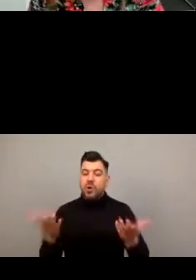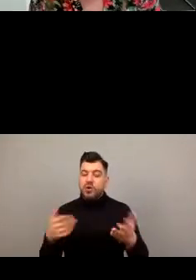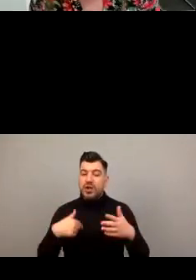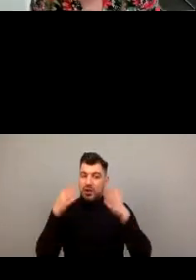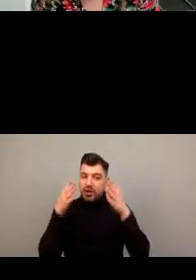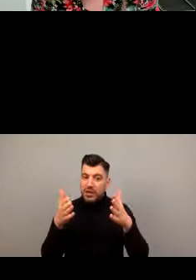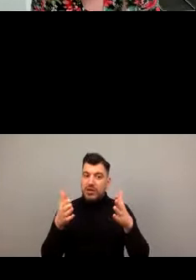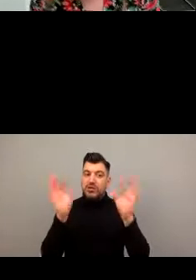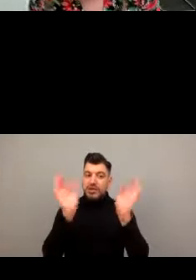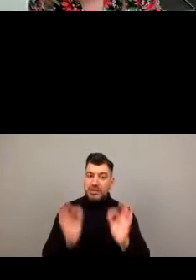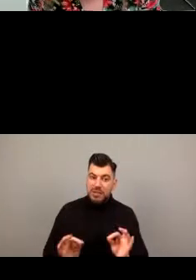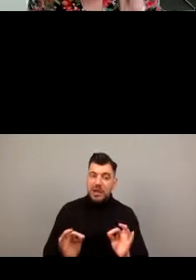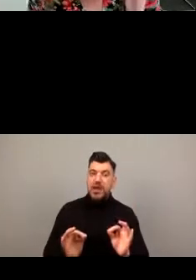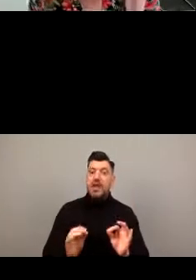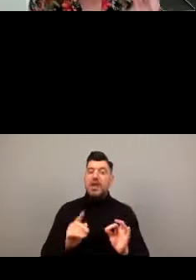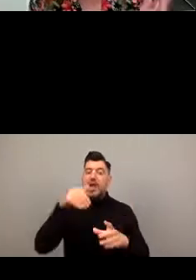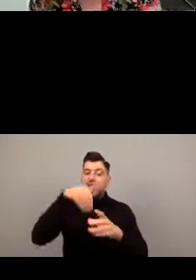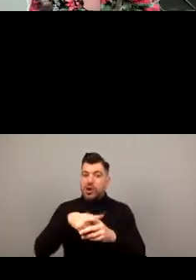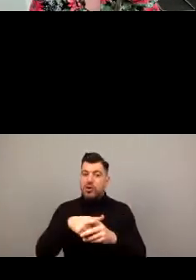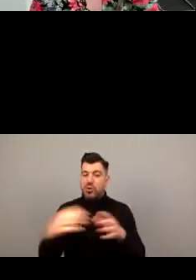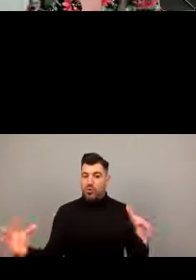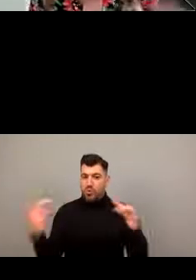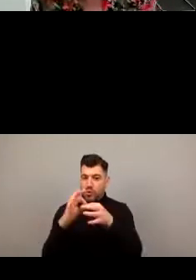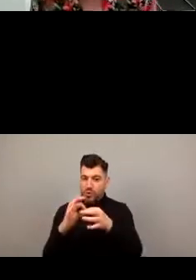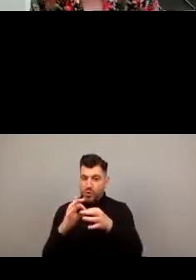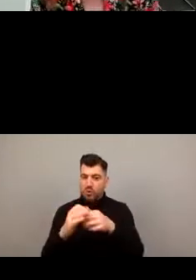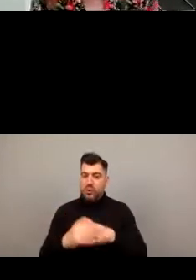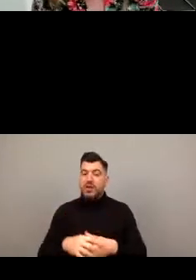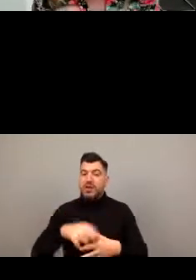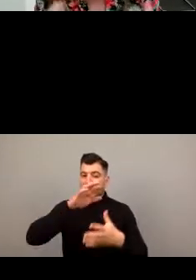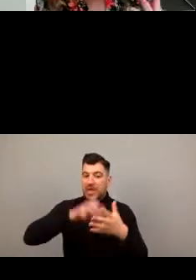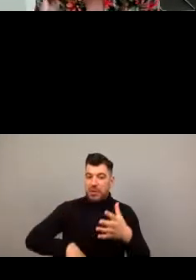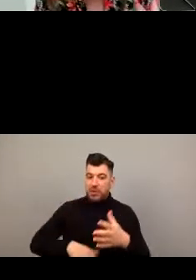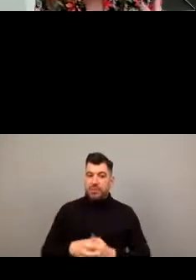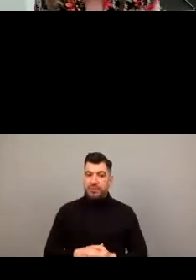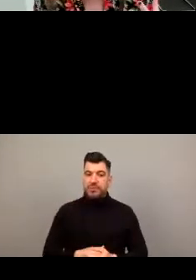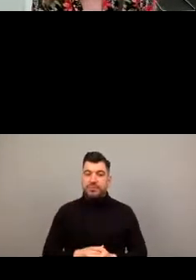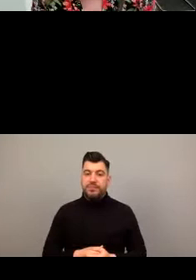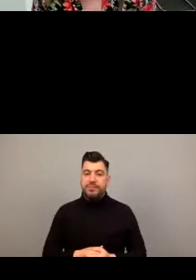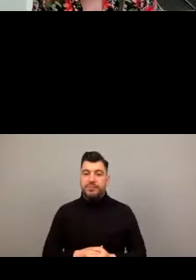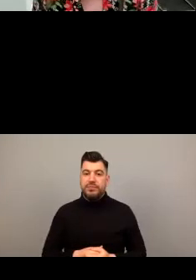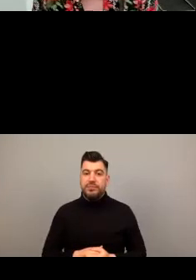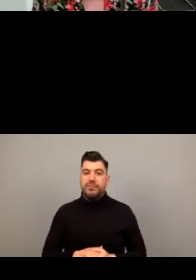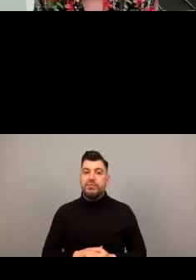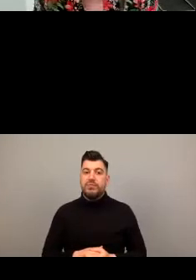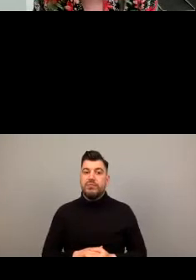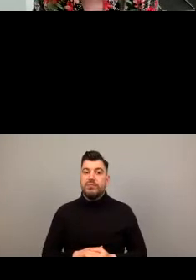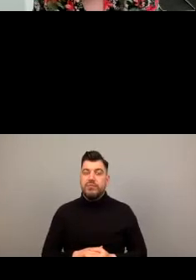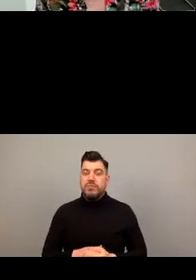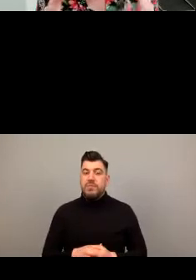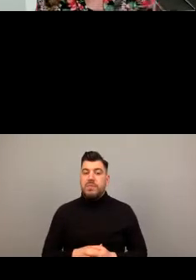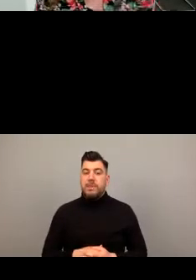and great content. But I don't want to be the party pooper here. Getting in good shape is never a one-time